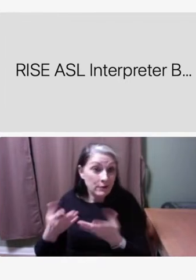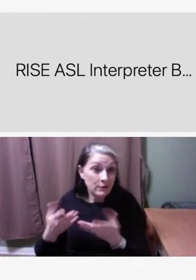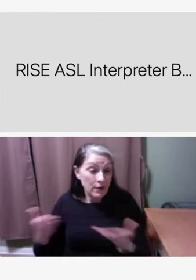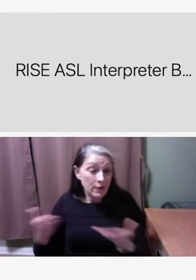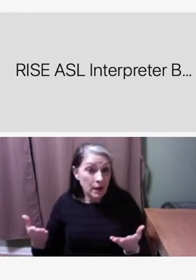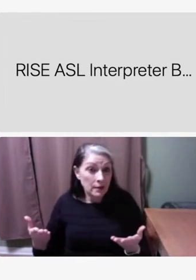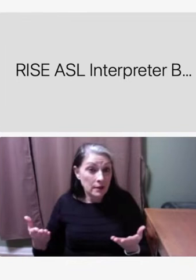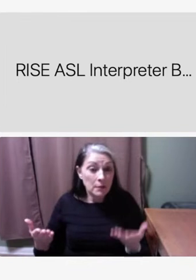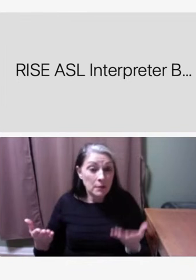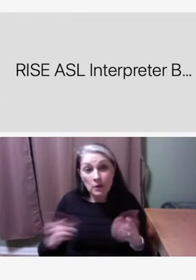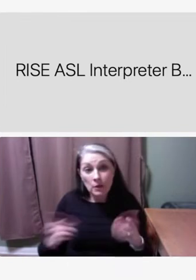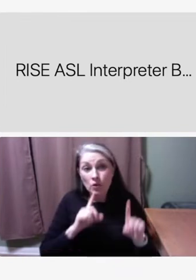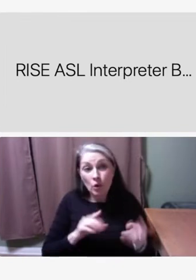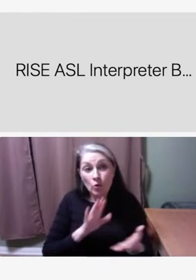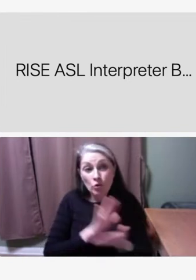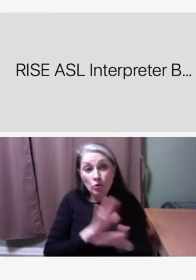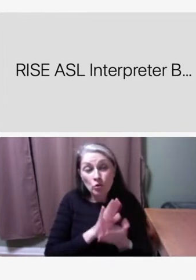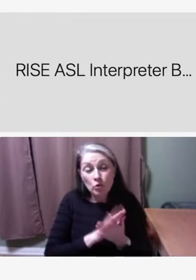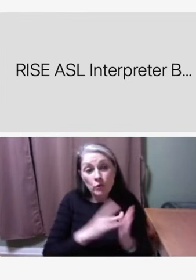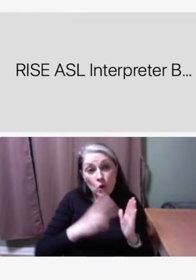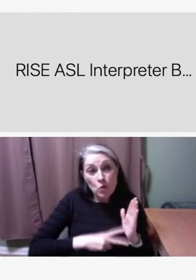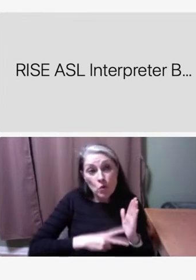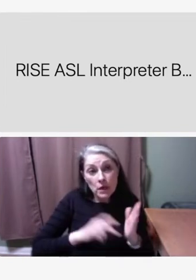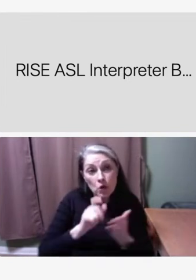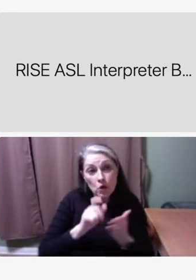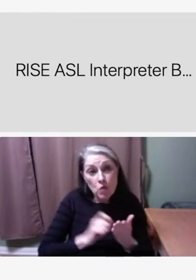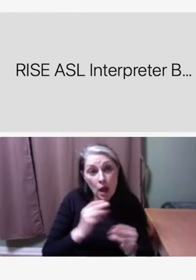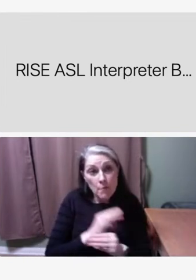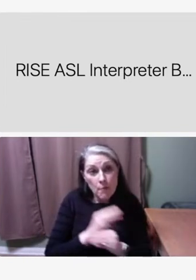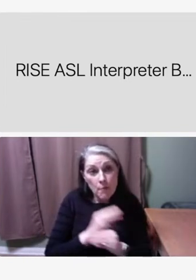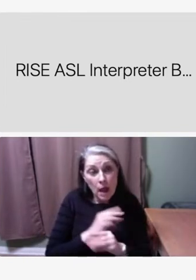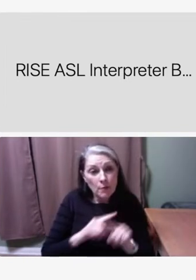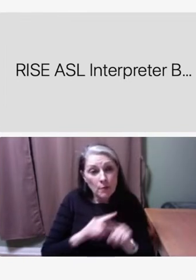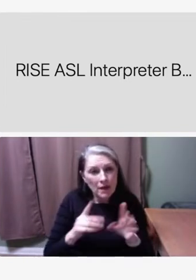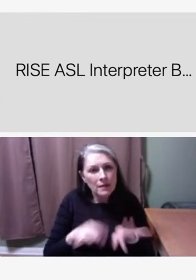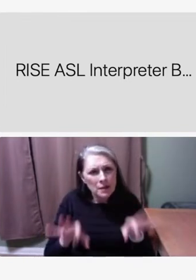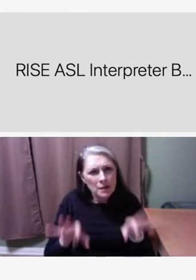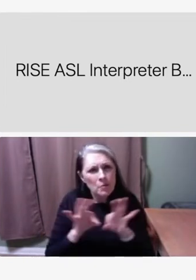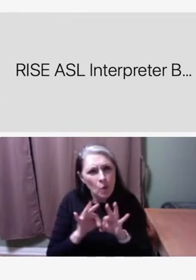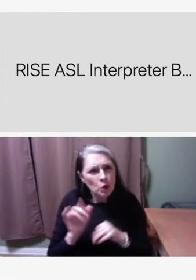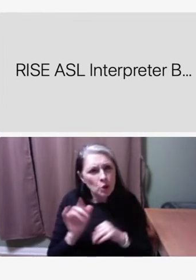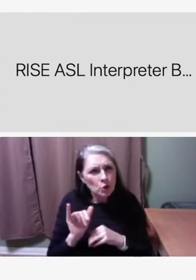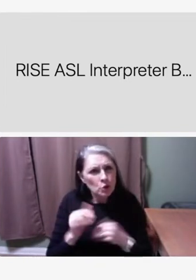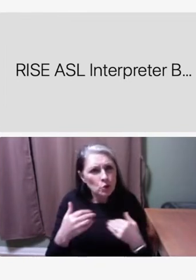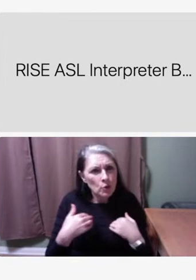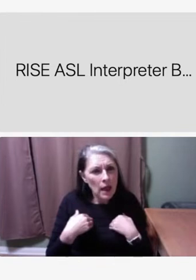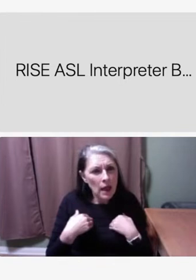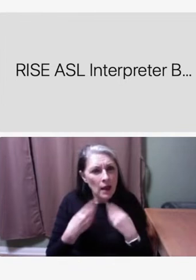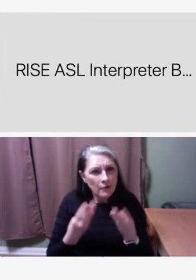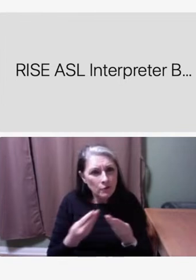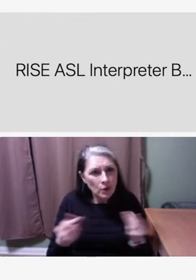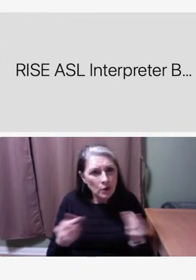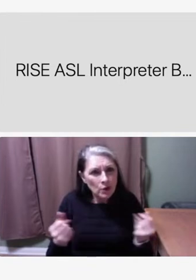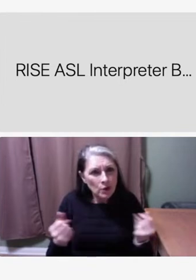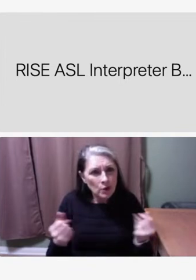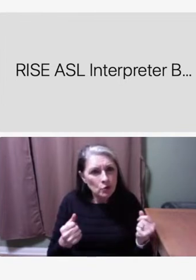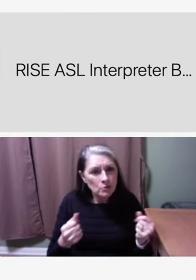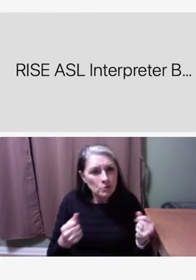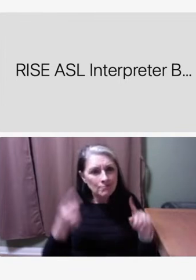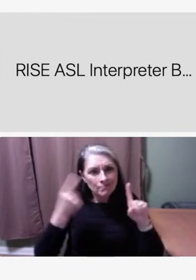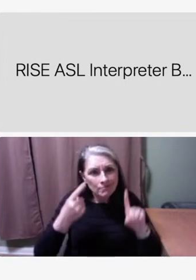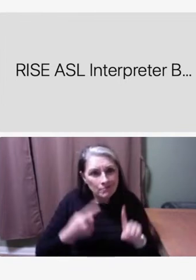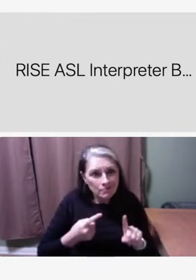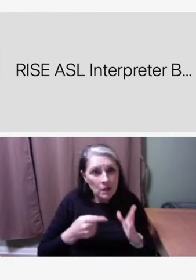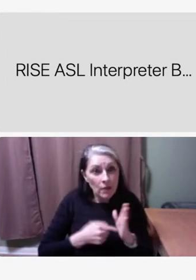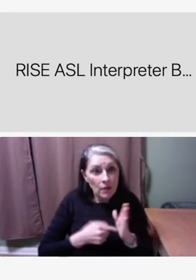that's about it. And I think it's really important that we have the resolutions that we do, like this month, arts education, music